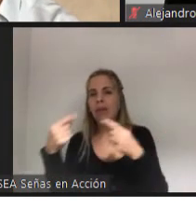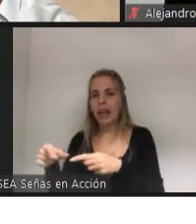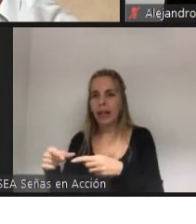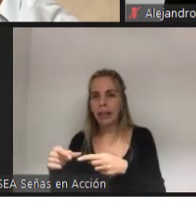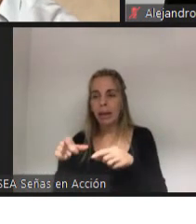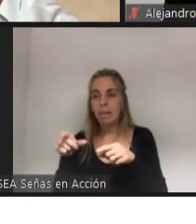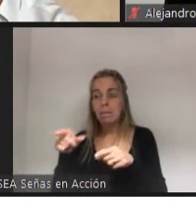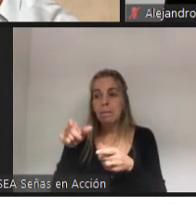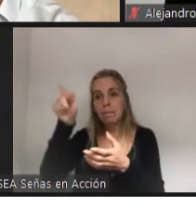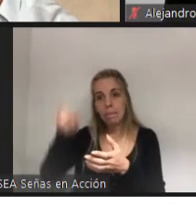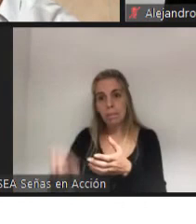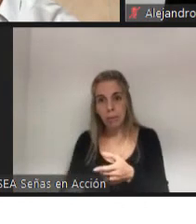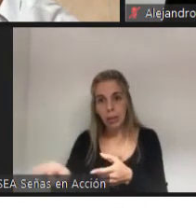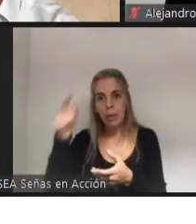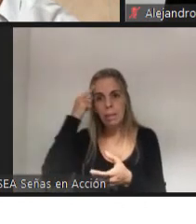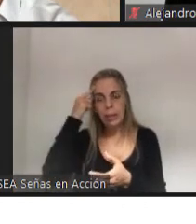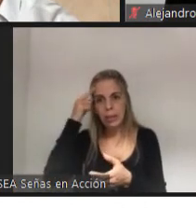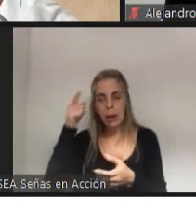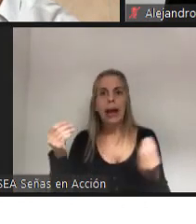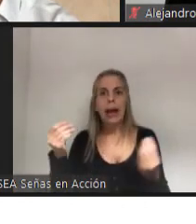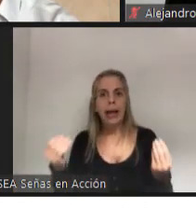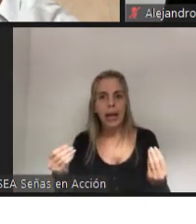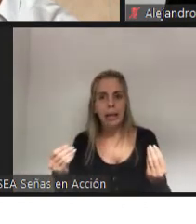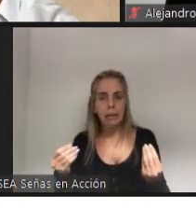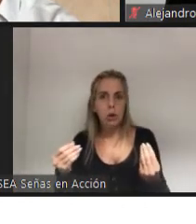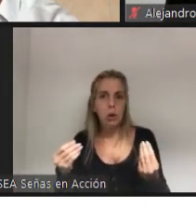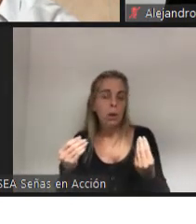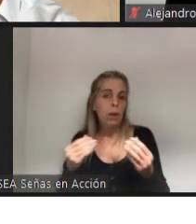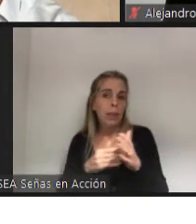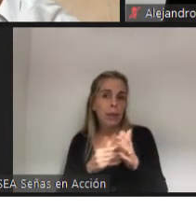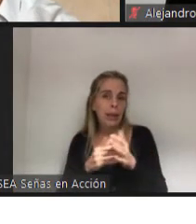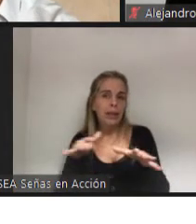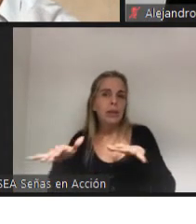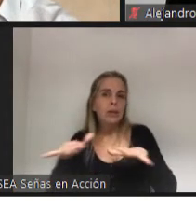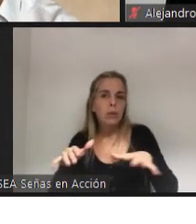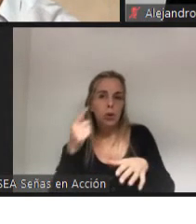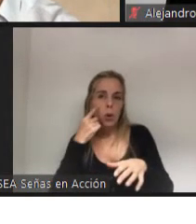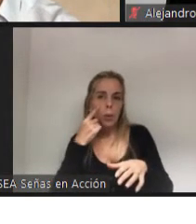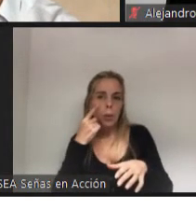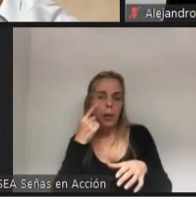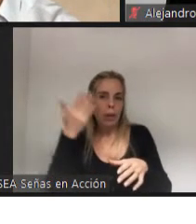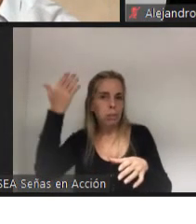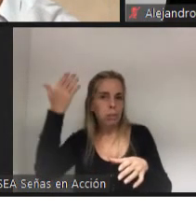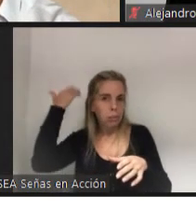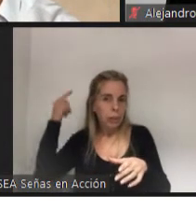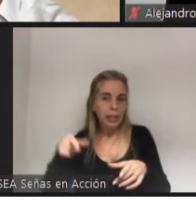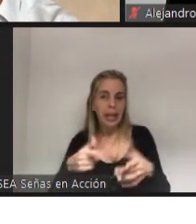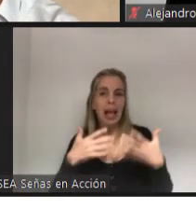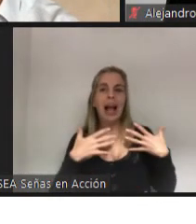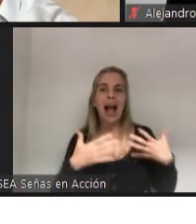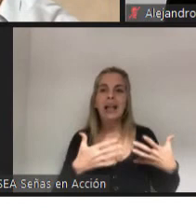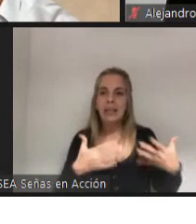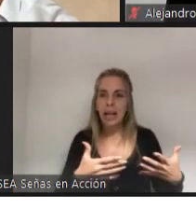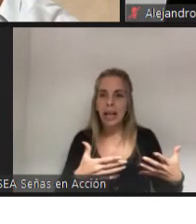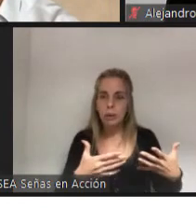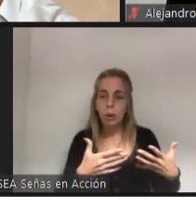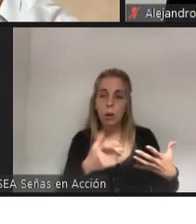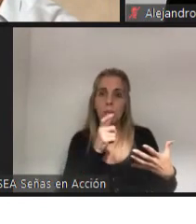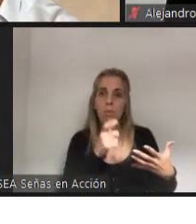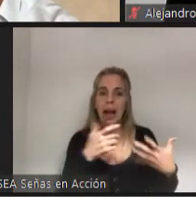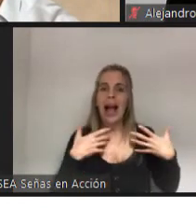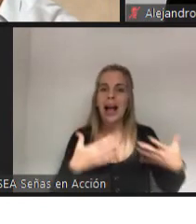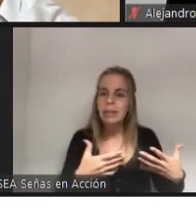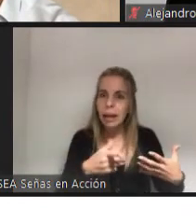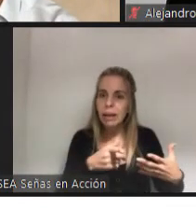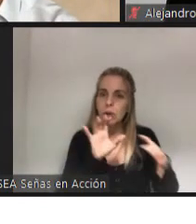he thought about that. Unlike many moments that we had lived through where tiredness is